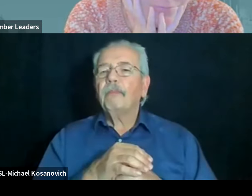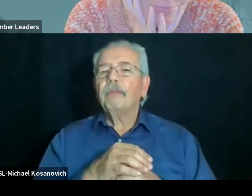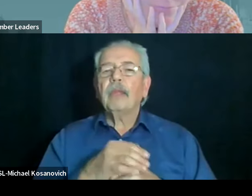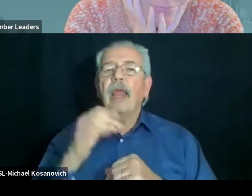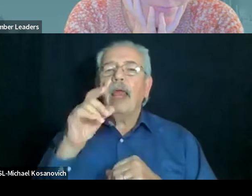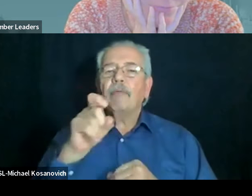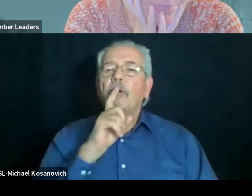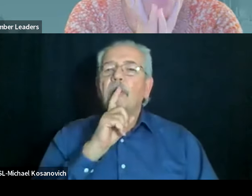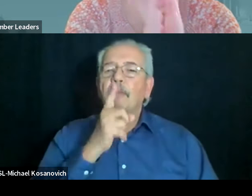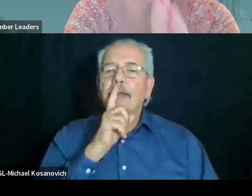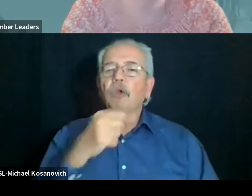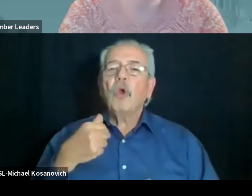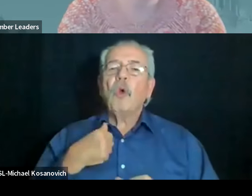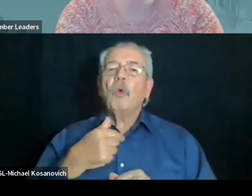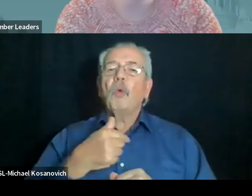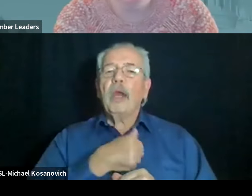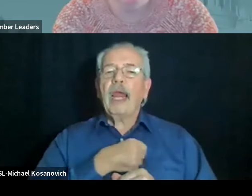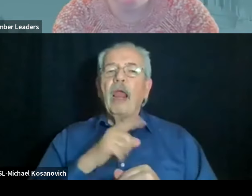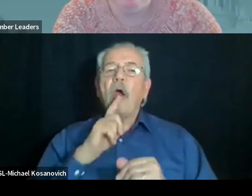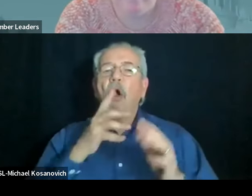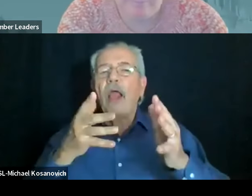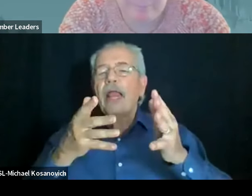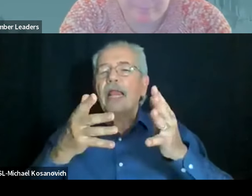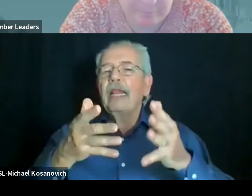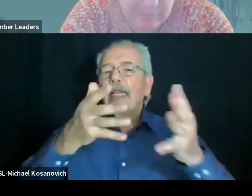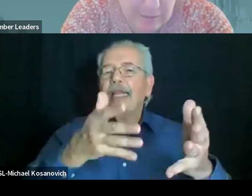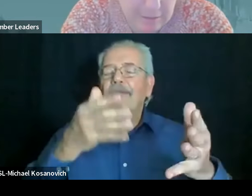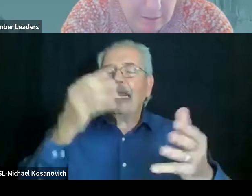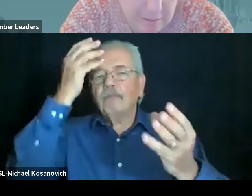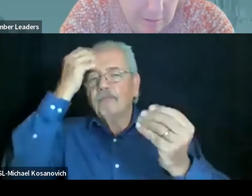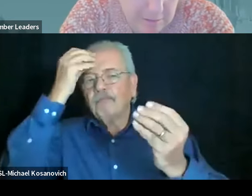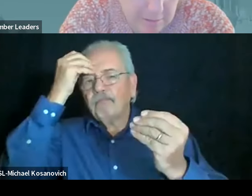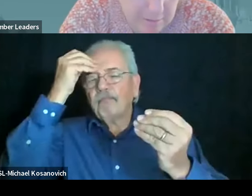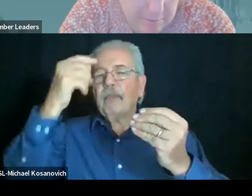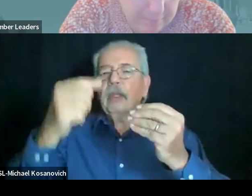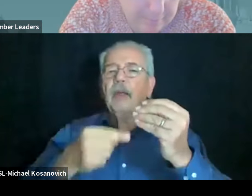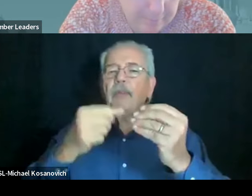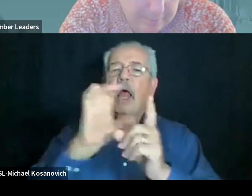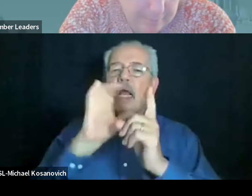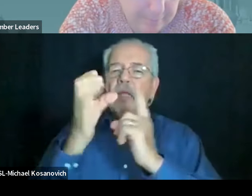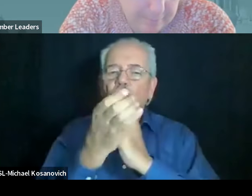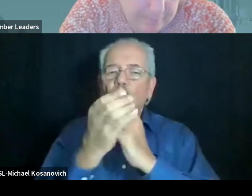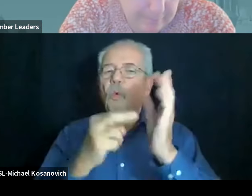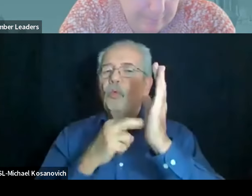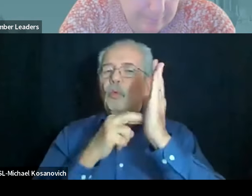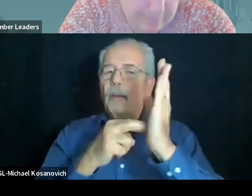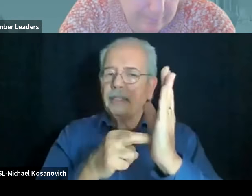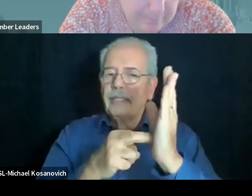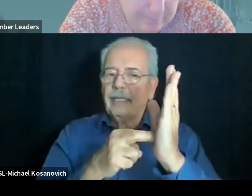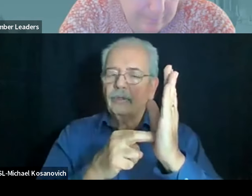making sure that we are weaving thoughtfulness about cultural representation